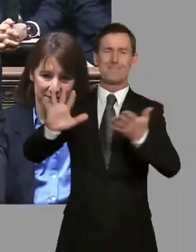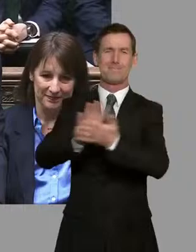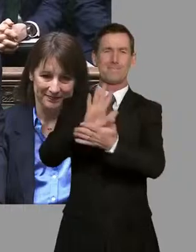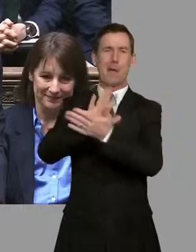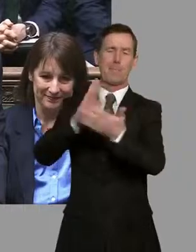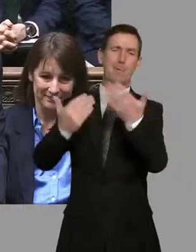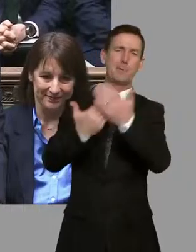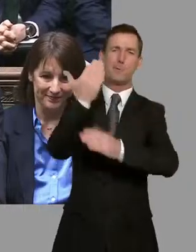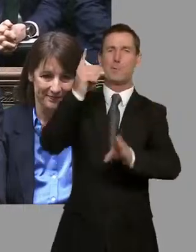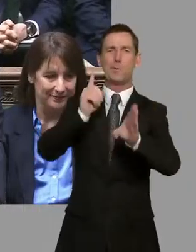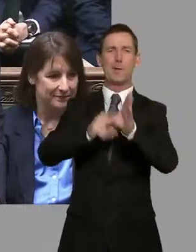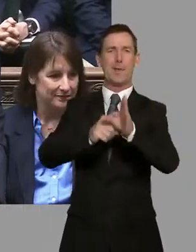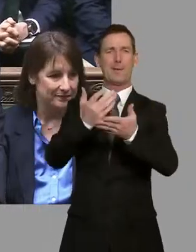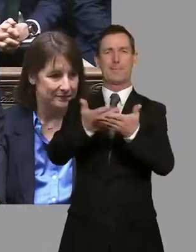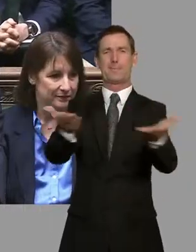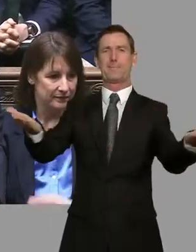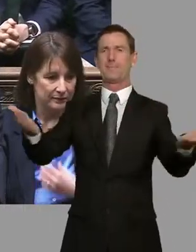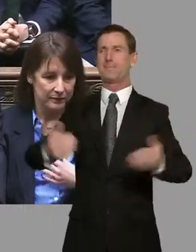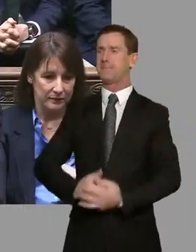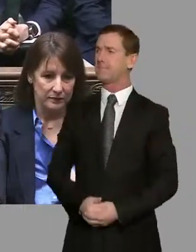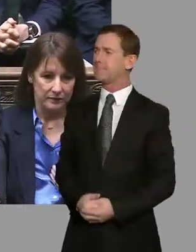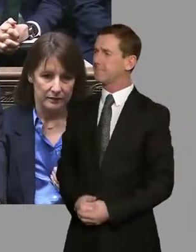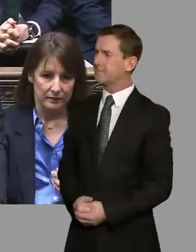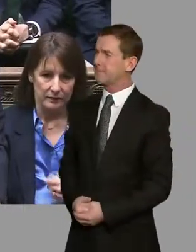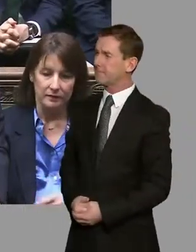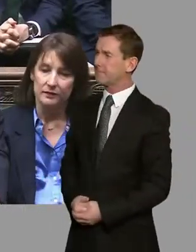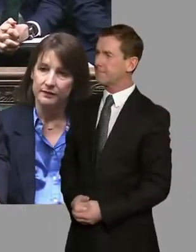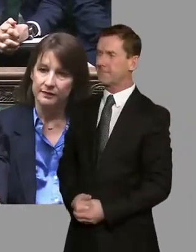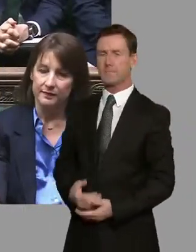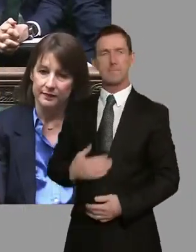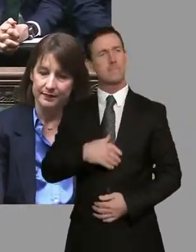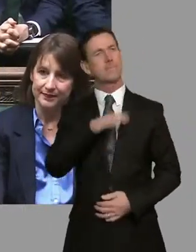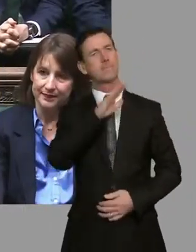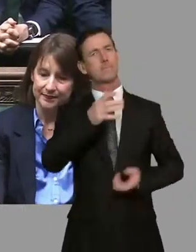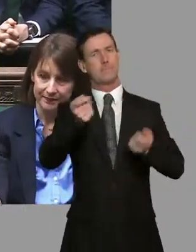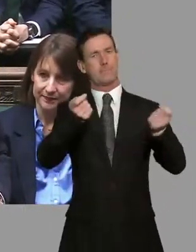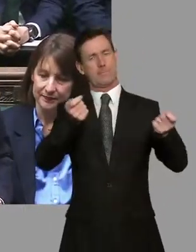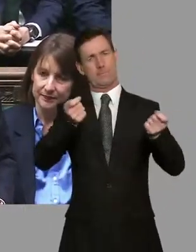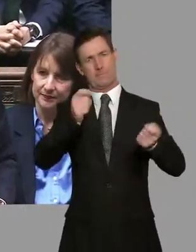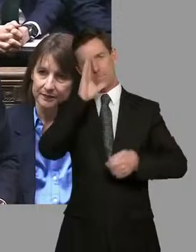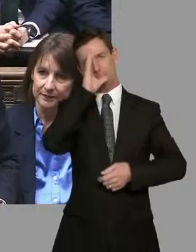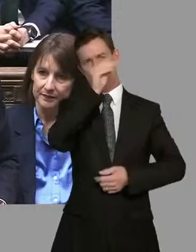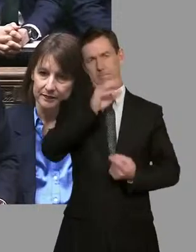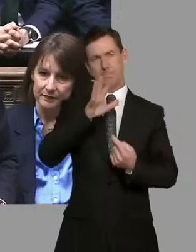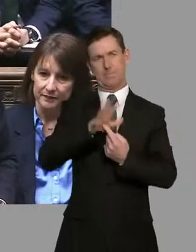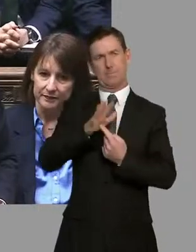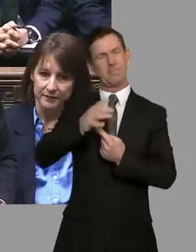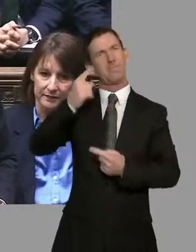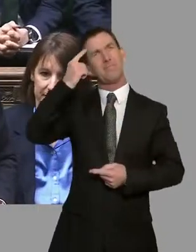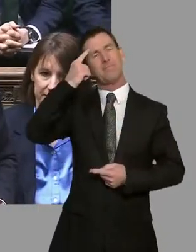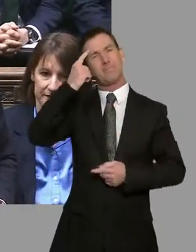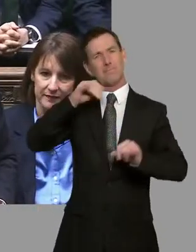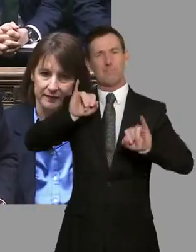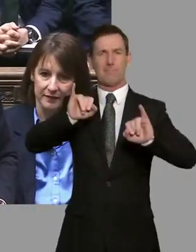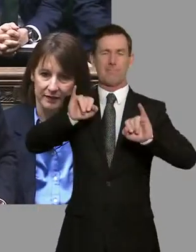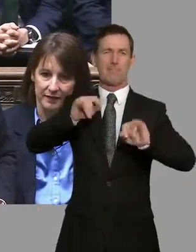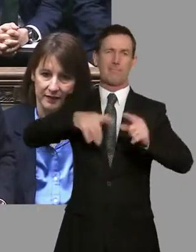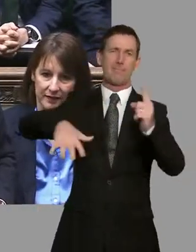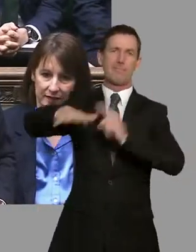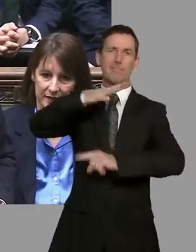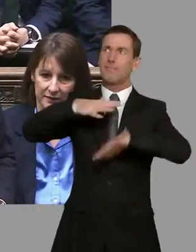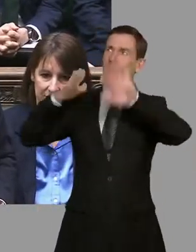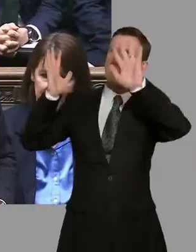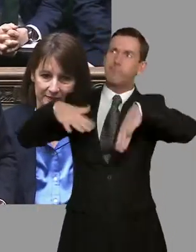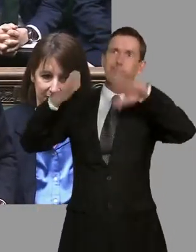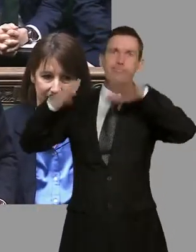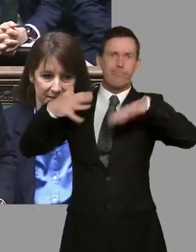Mr. Speaker, our thoughts, of course, are with those affected by the recent flooding, and we thank the responders who are working hard to keep